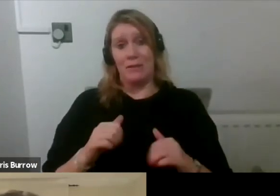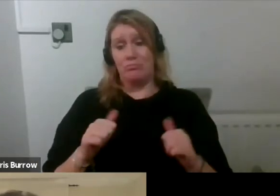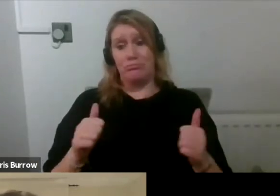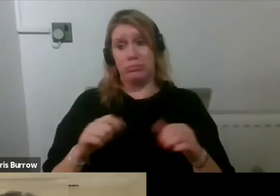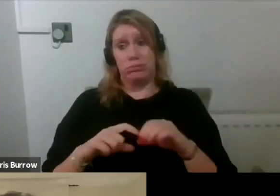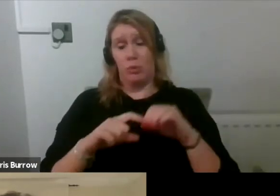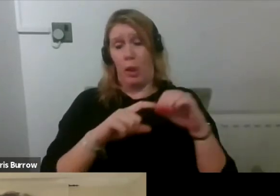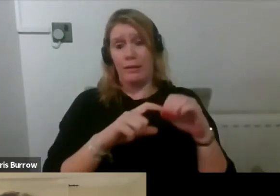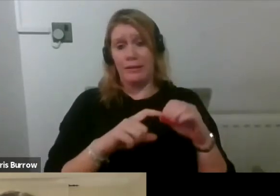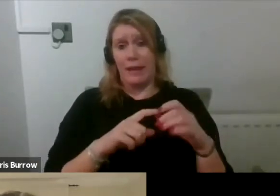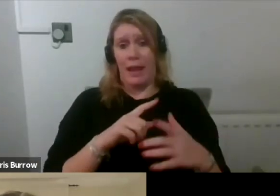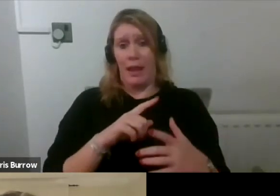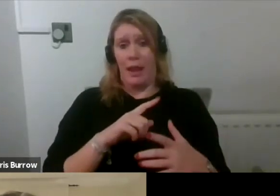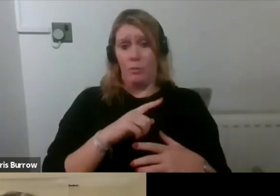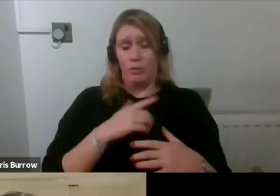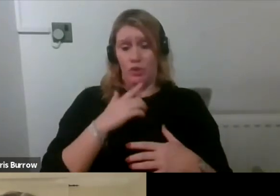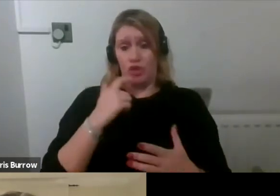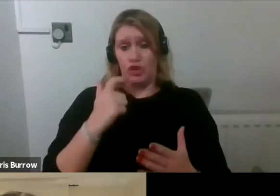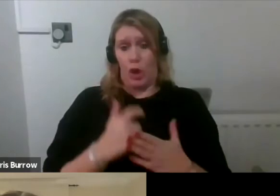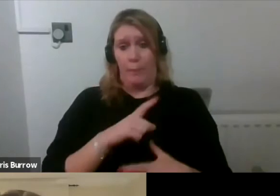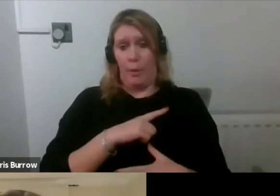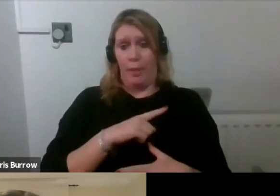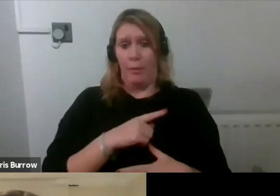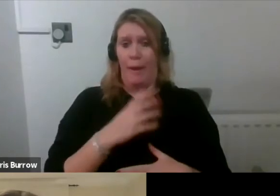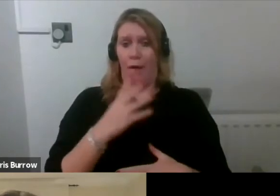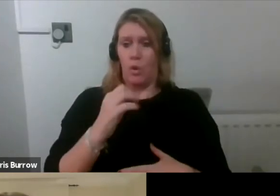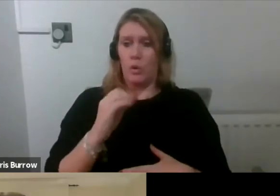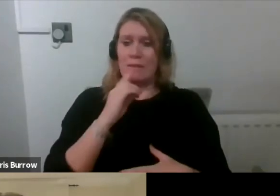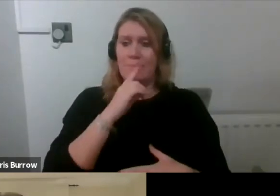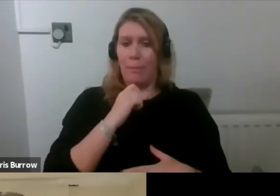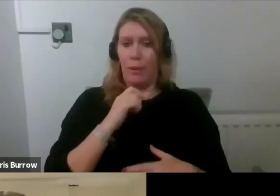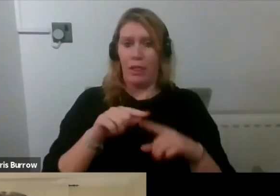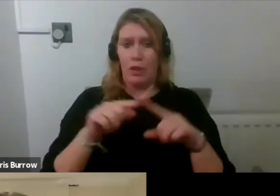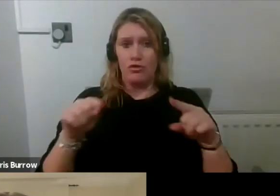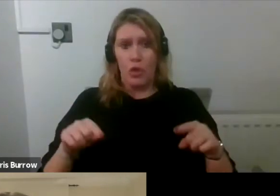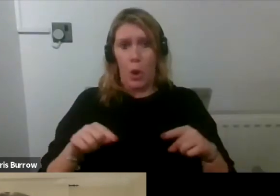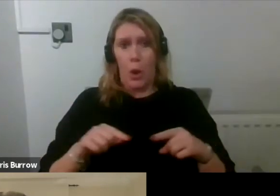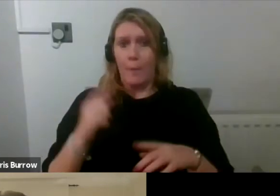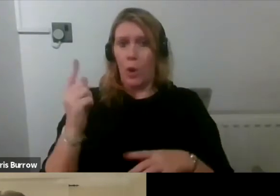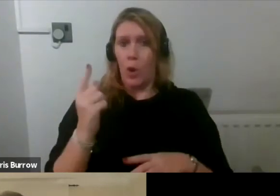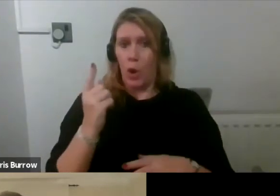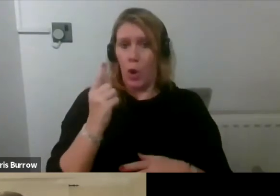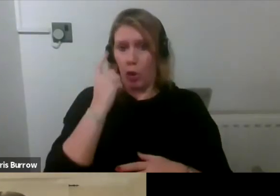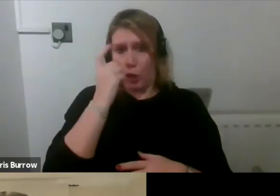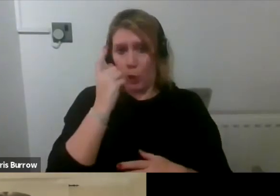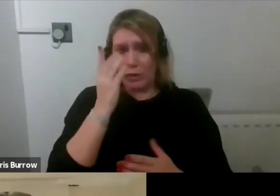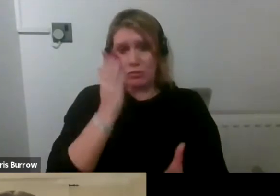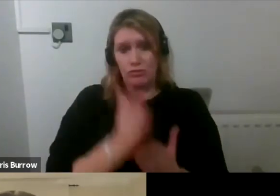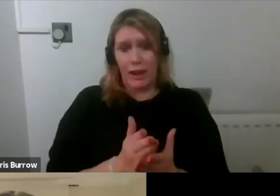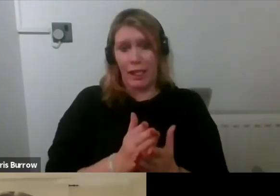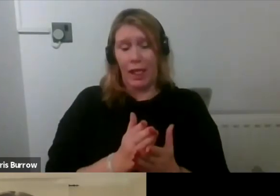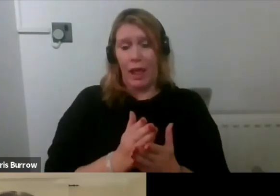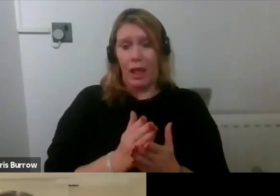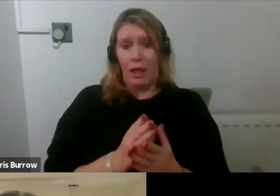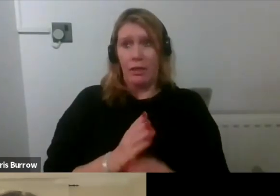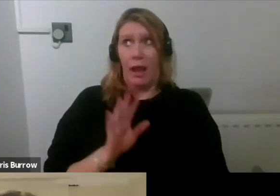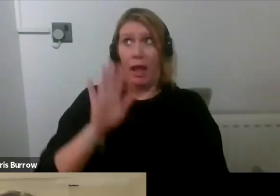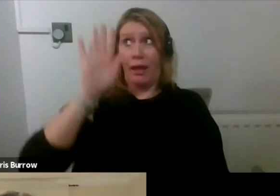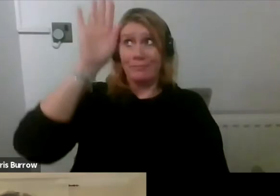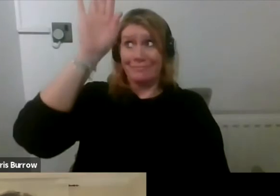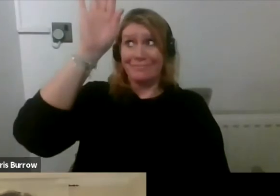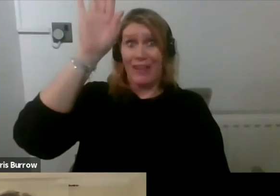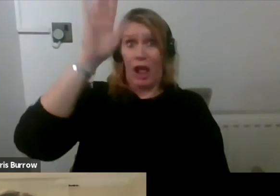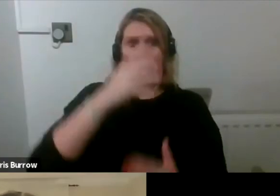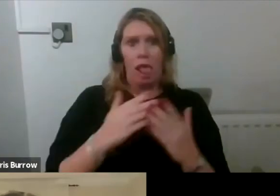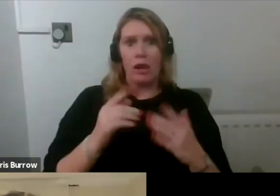people in the room, and we asked people to put their hands up. He thought it was real, and virtually everybody put their hands up. And the other people were people who were working on the